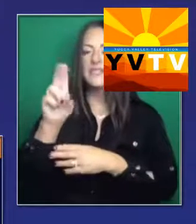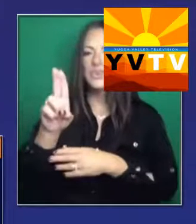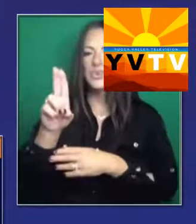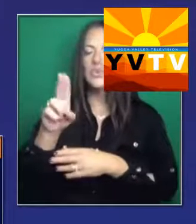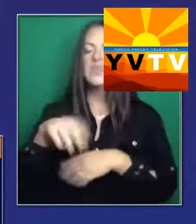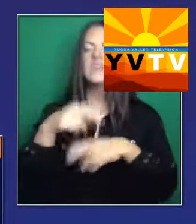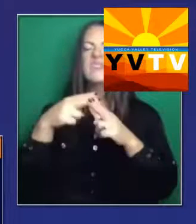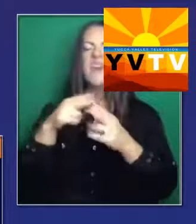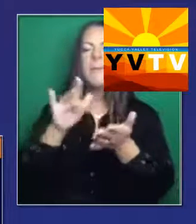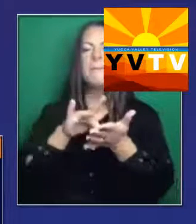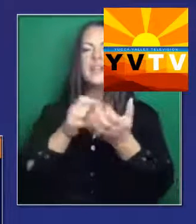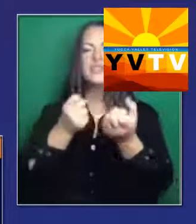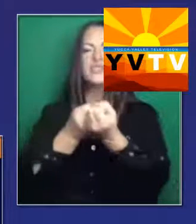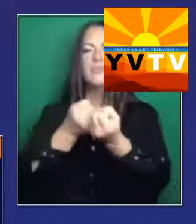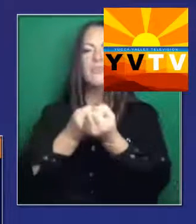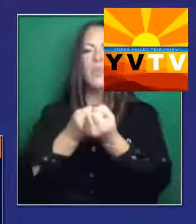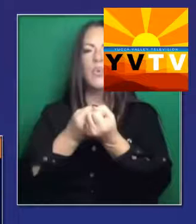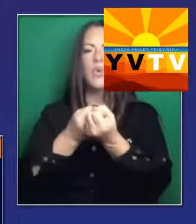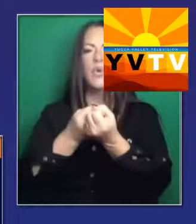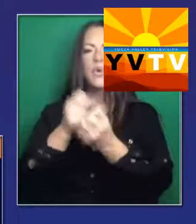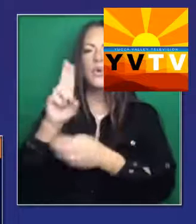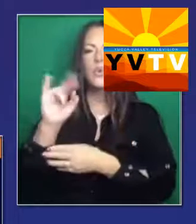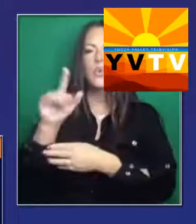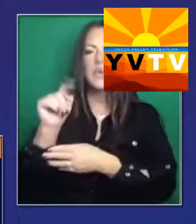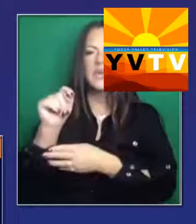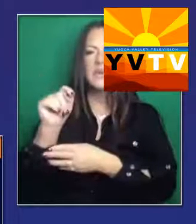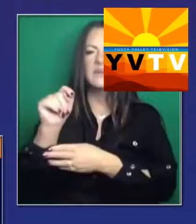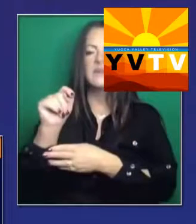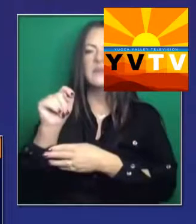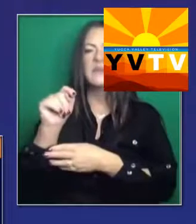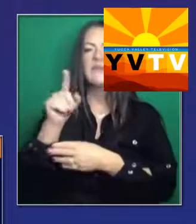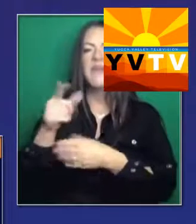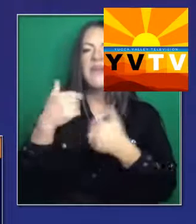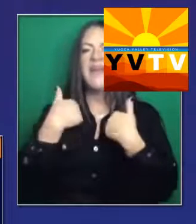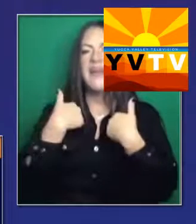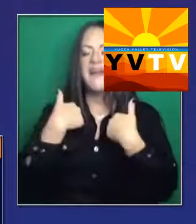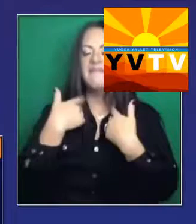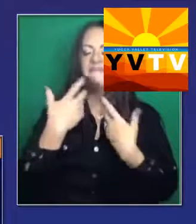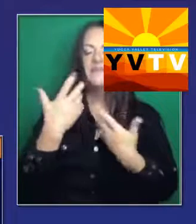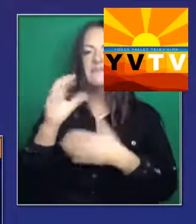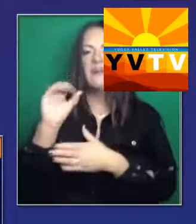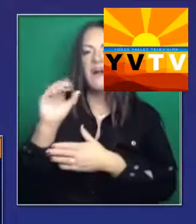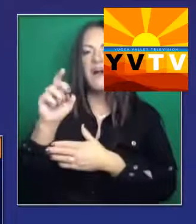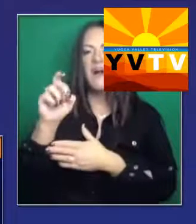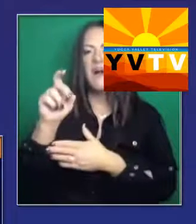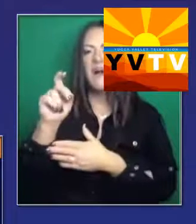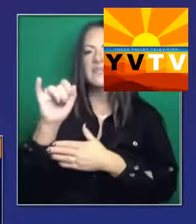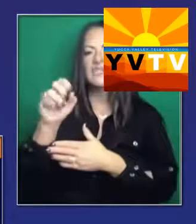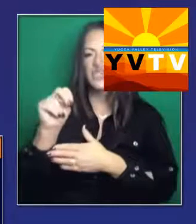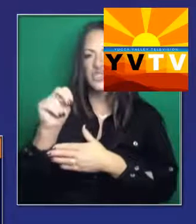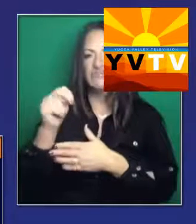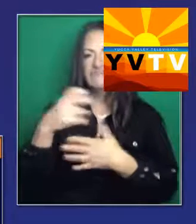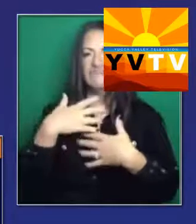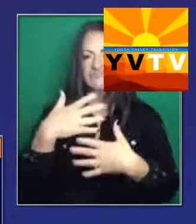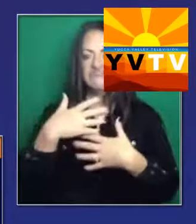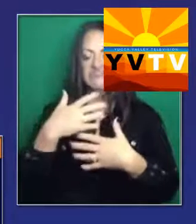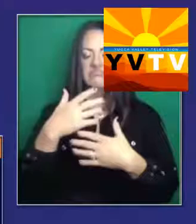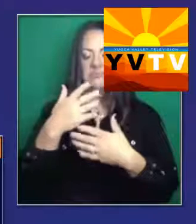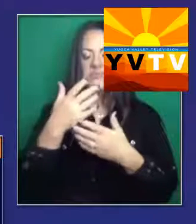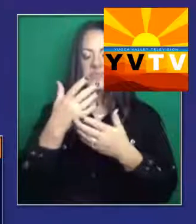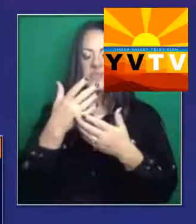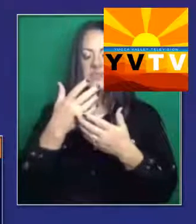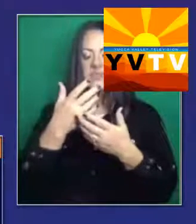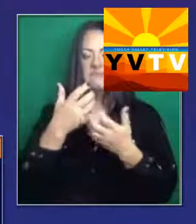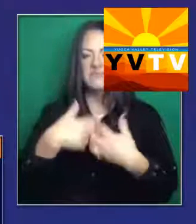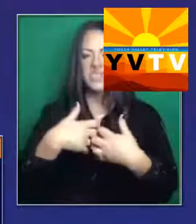We have 42 of them across the state. They have oxygen that's components of those DMSUs, and we're starting to repurpose those. And